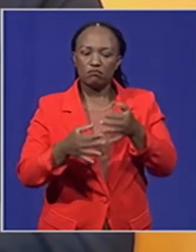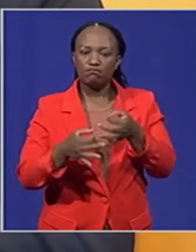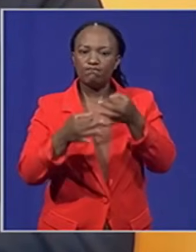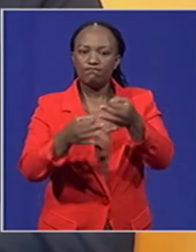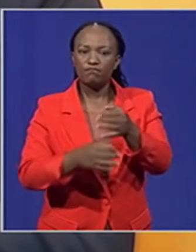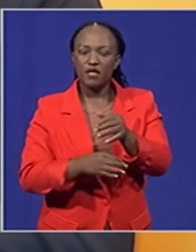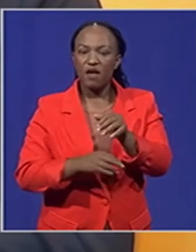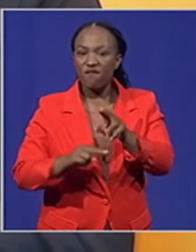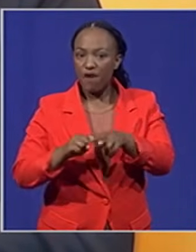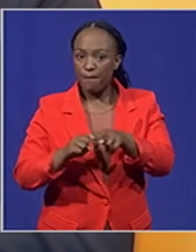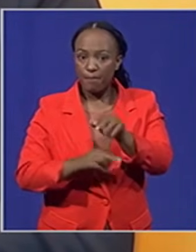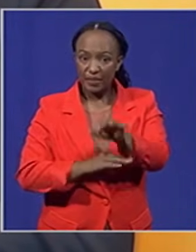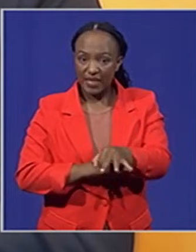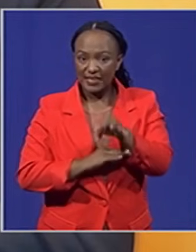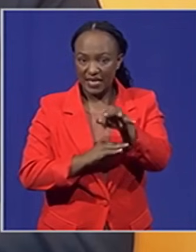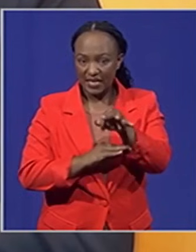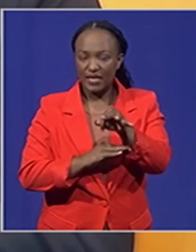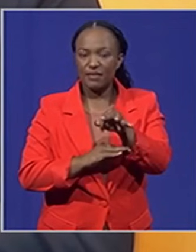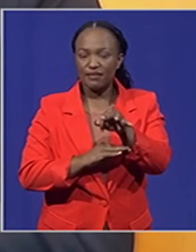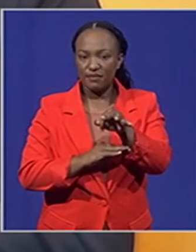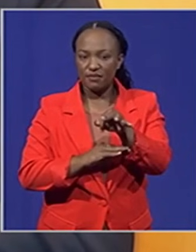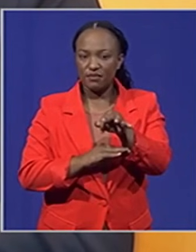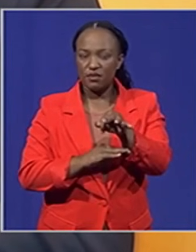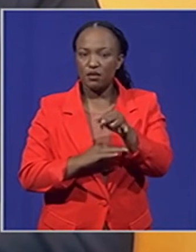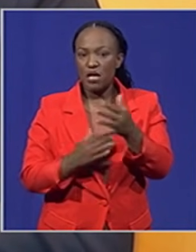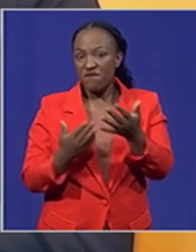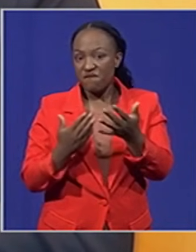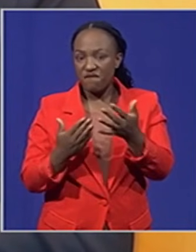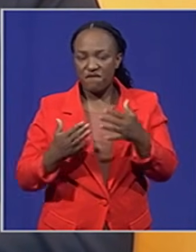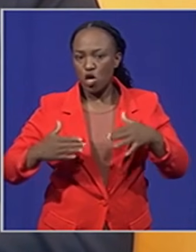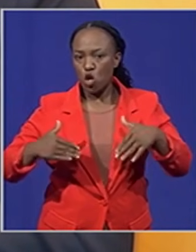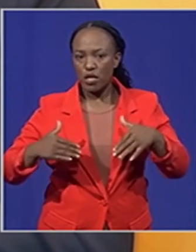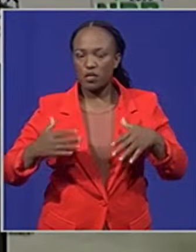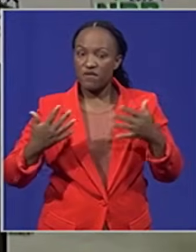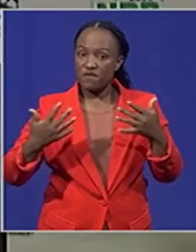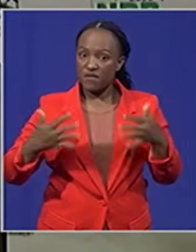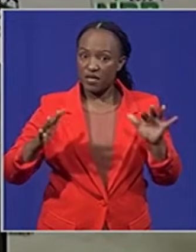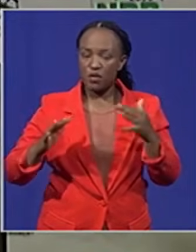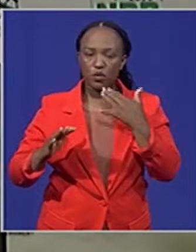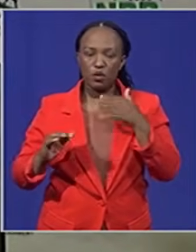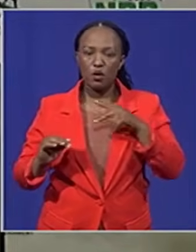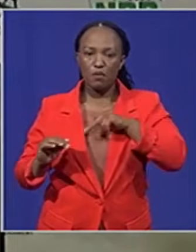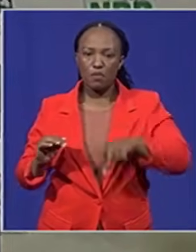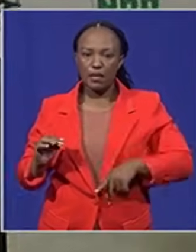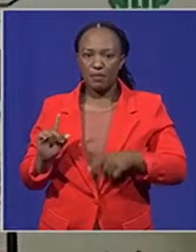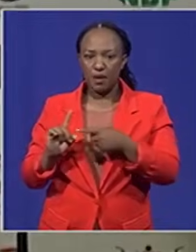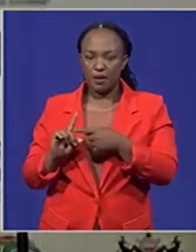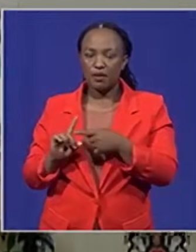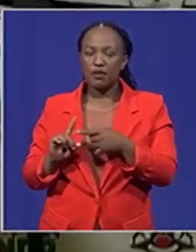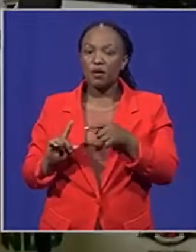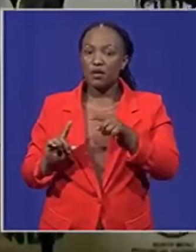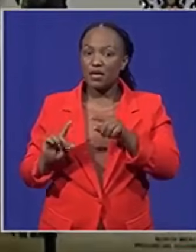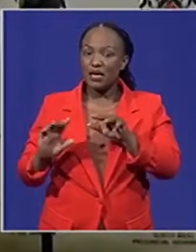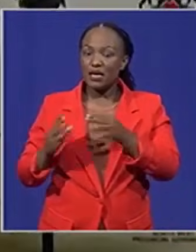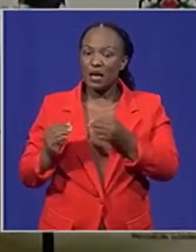13th of February, should we not conclude with the premier. Mokgotsi ke paki ya borobongwe go tlhagelela